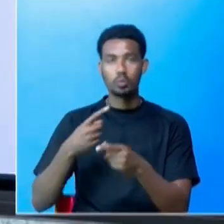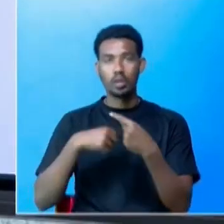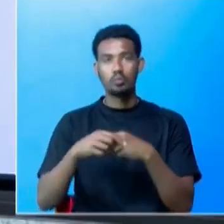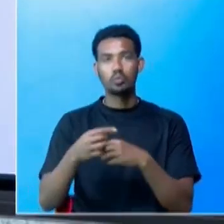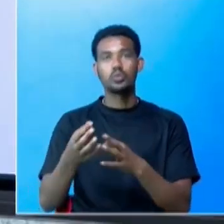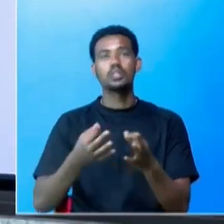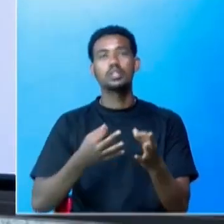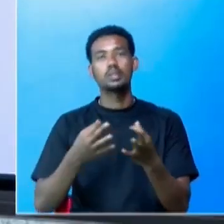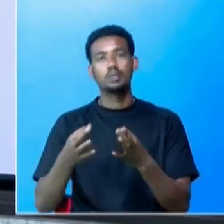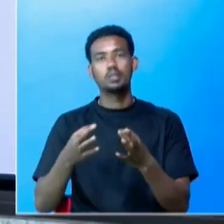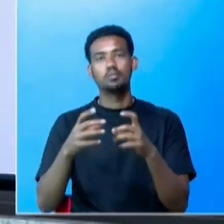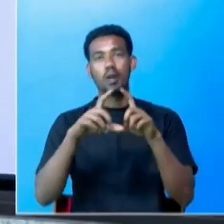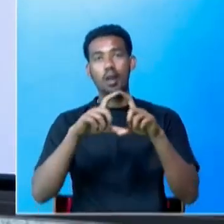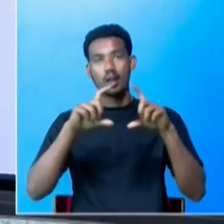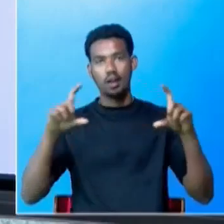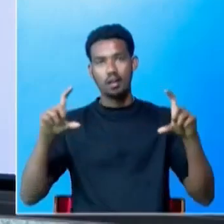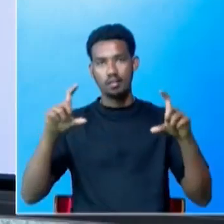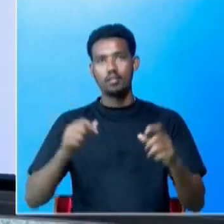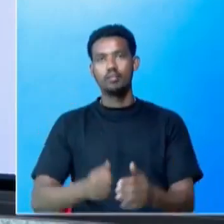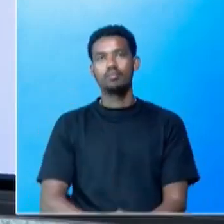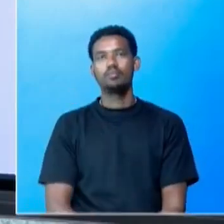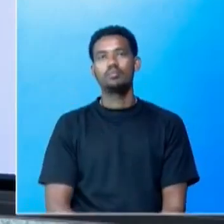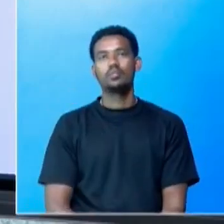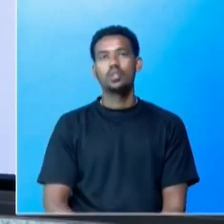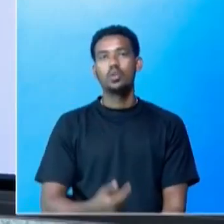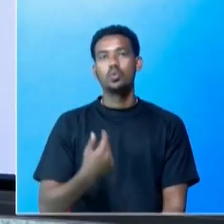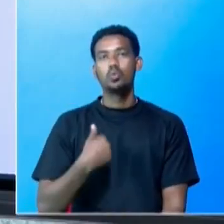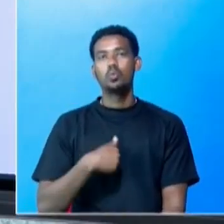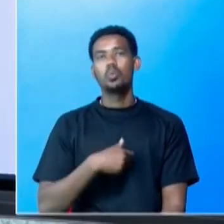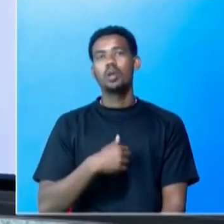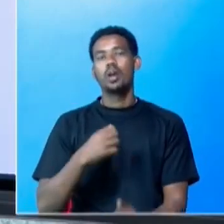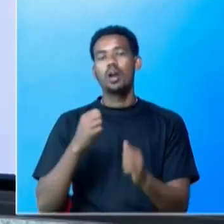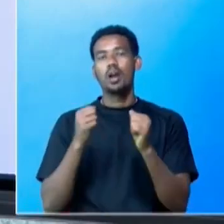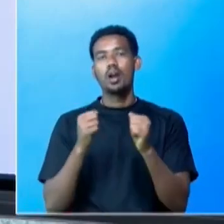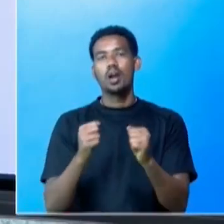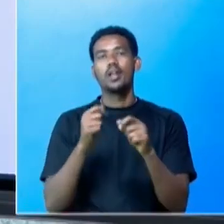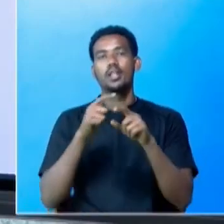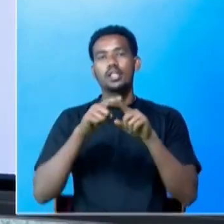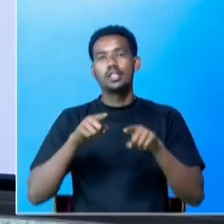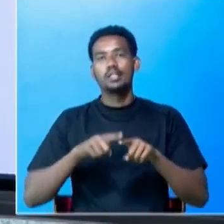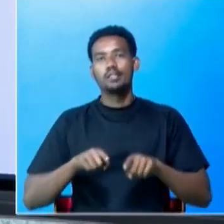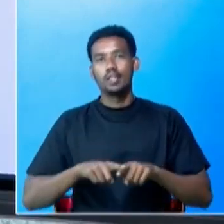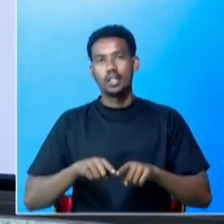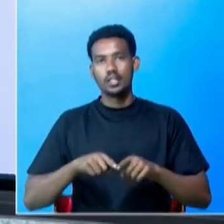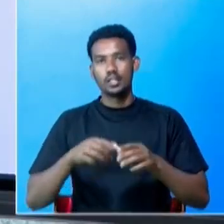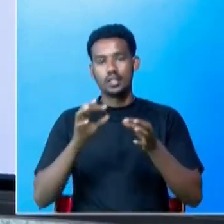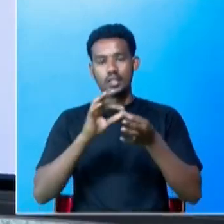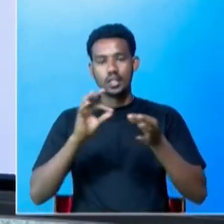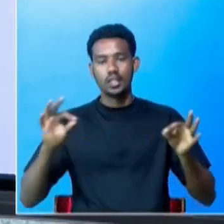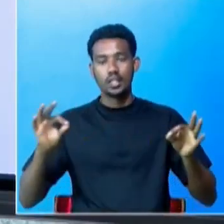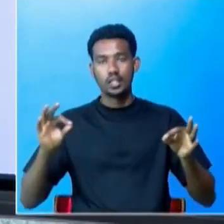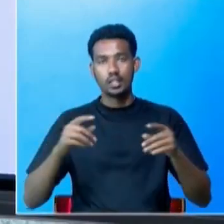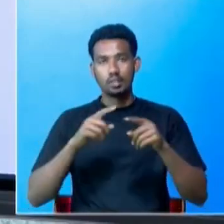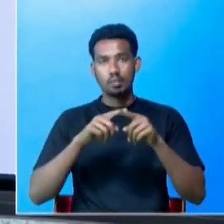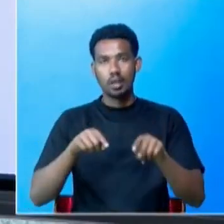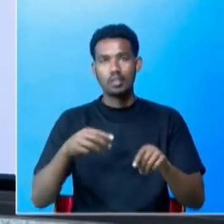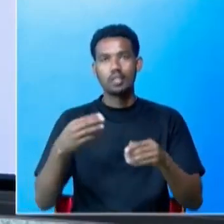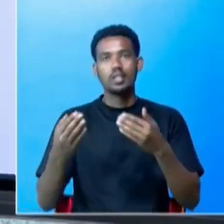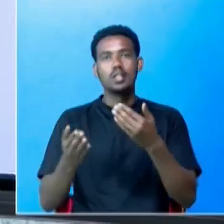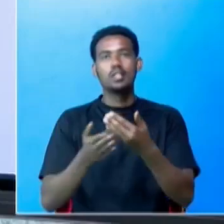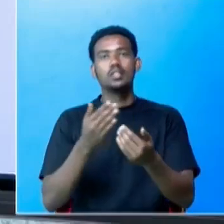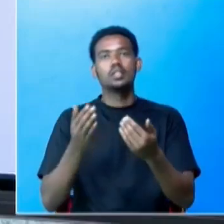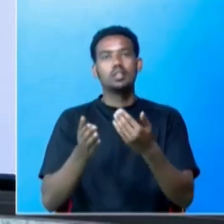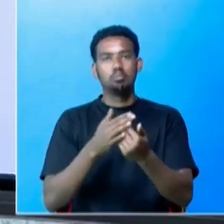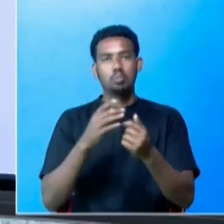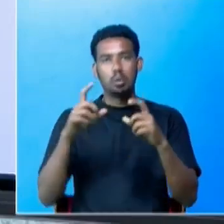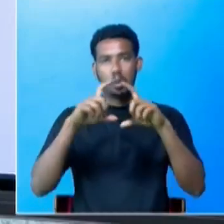descriptive paragraph, we can have different sentences, but this is simple paragraph. We are